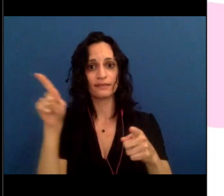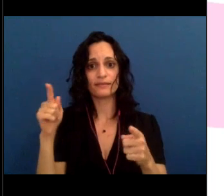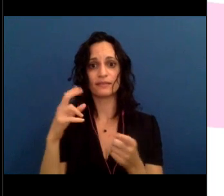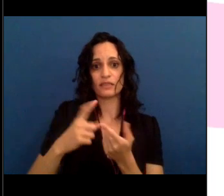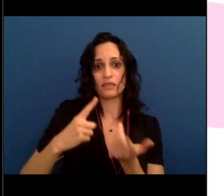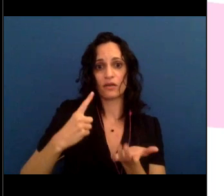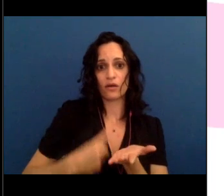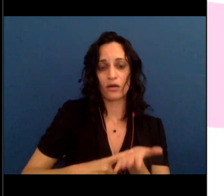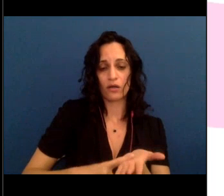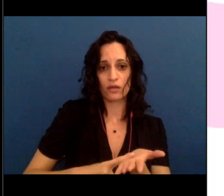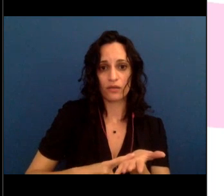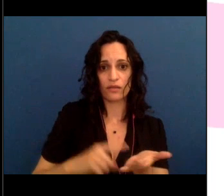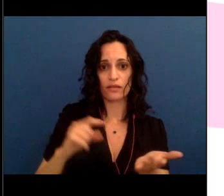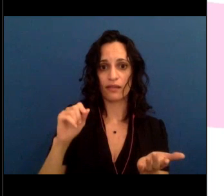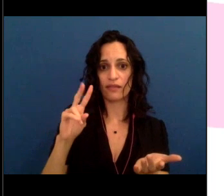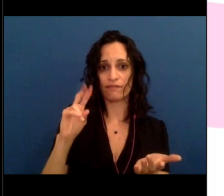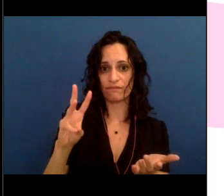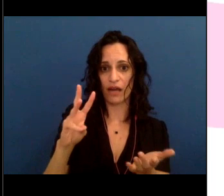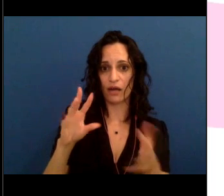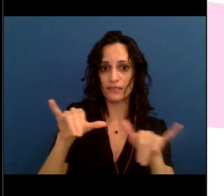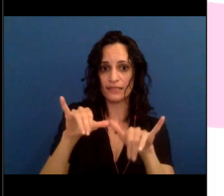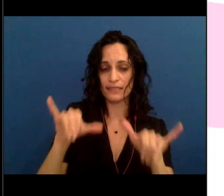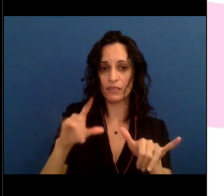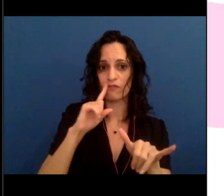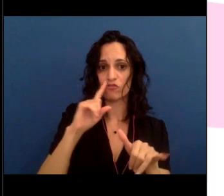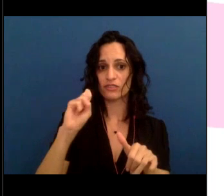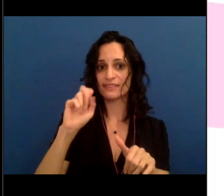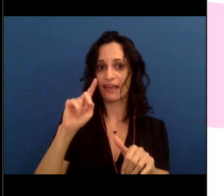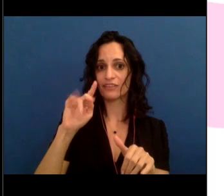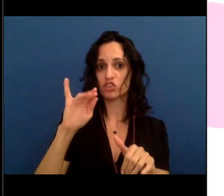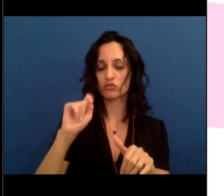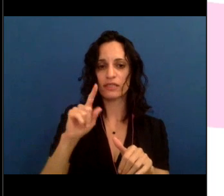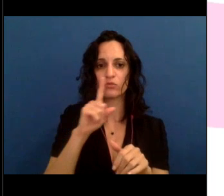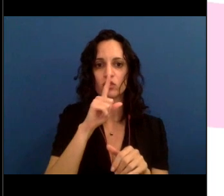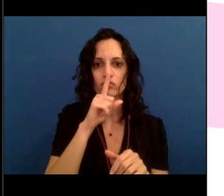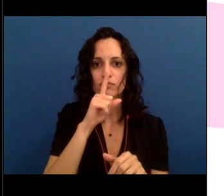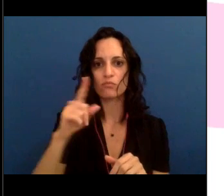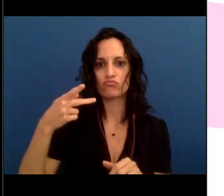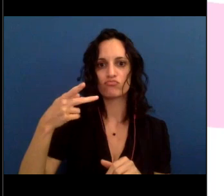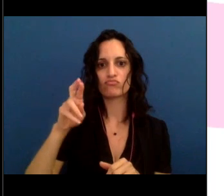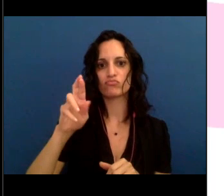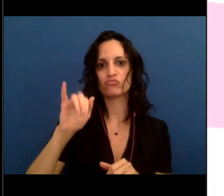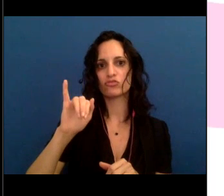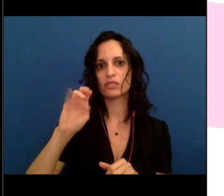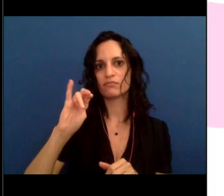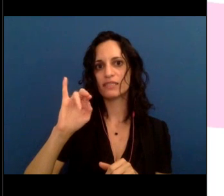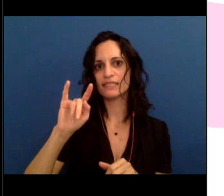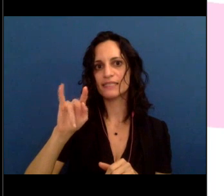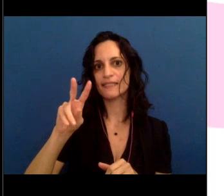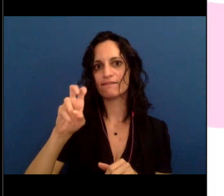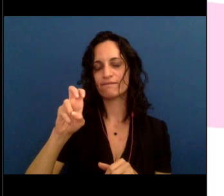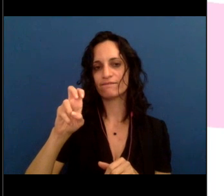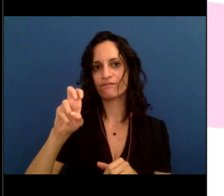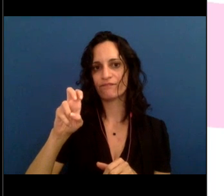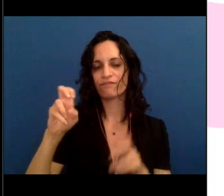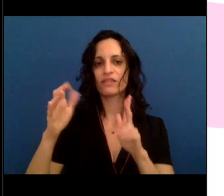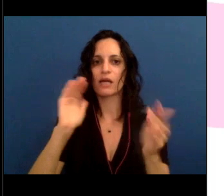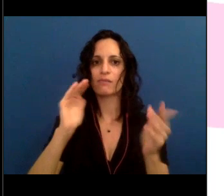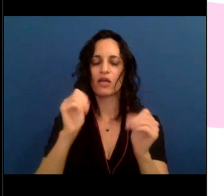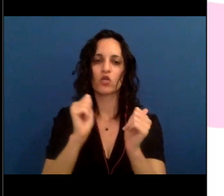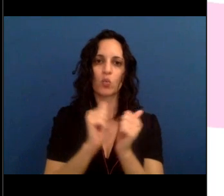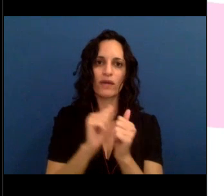of Sanskrit was a primitive system when compared to Romance languages and Greek,